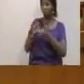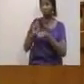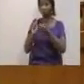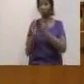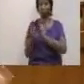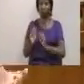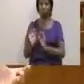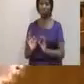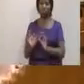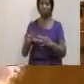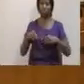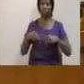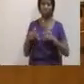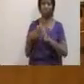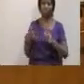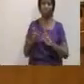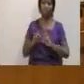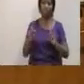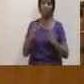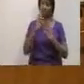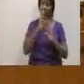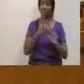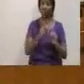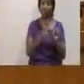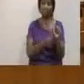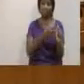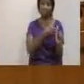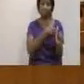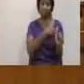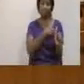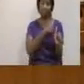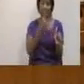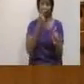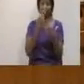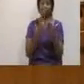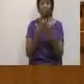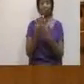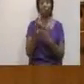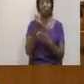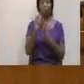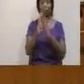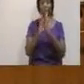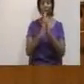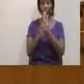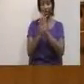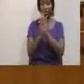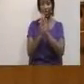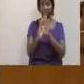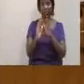of the day, we accept it. But, Honourable Deputy Minister, when we look at the new Money Bills Act, and we look at